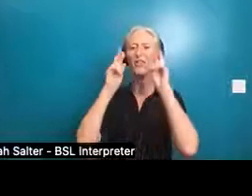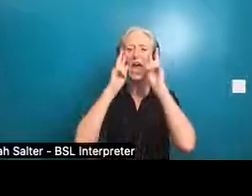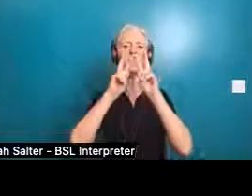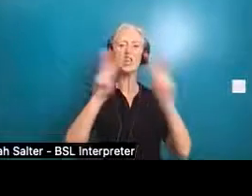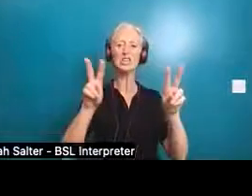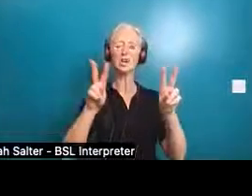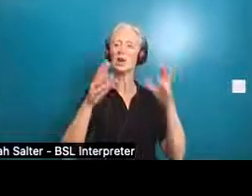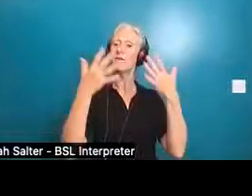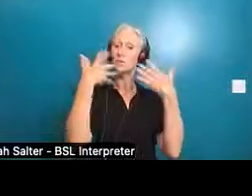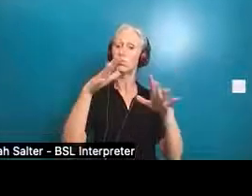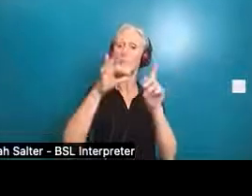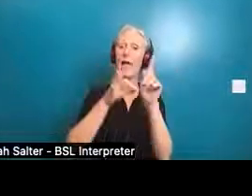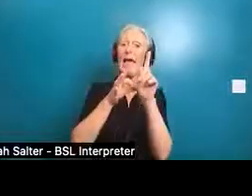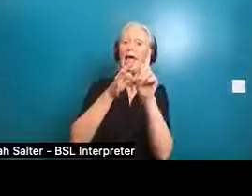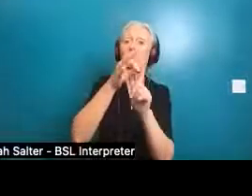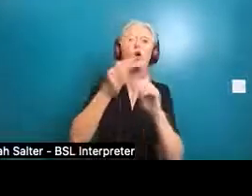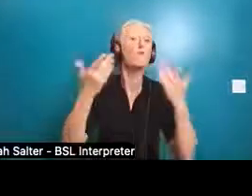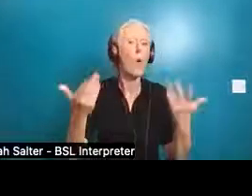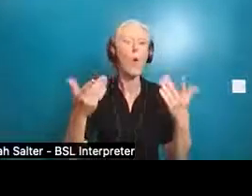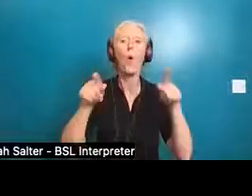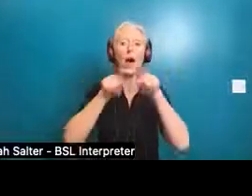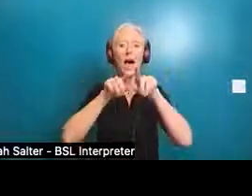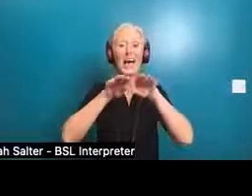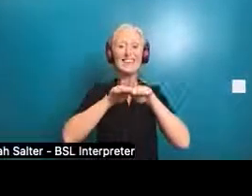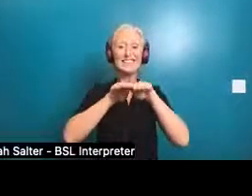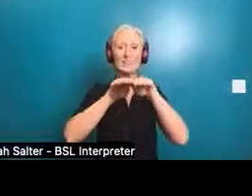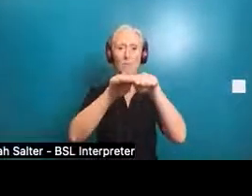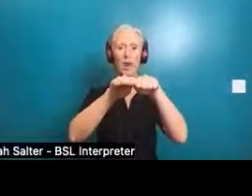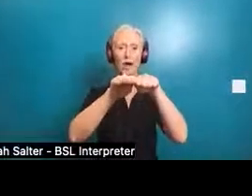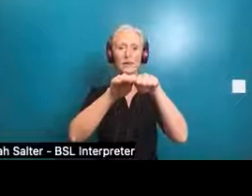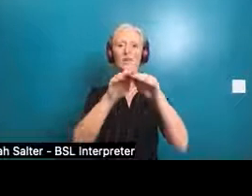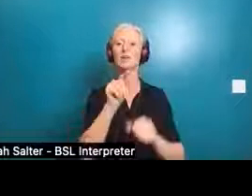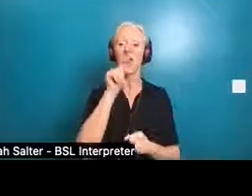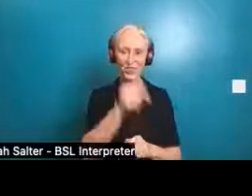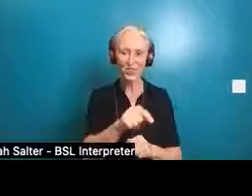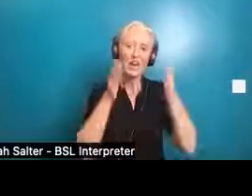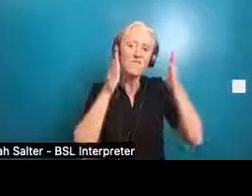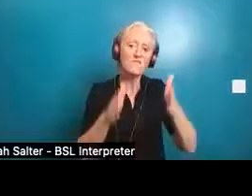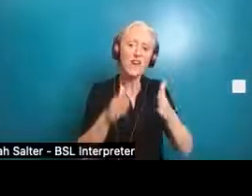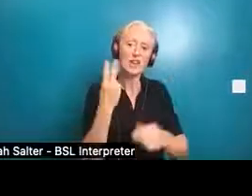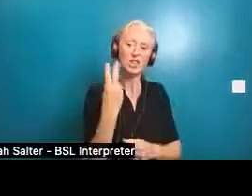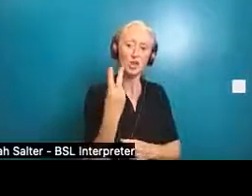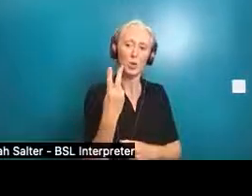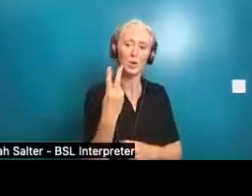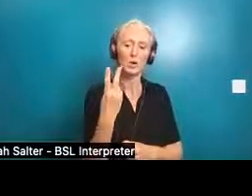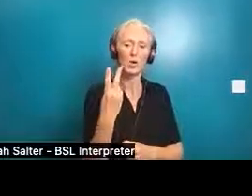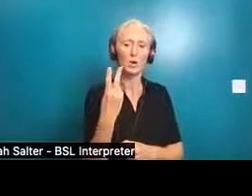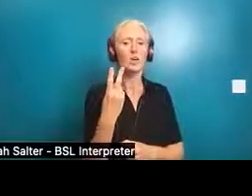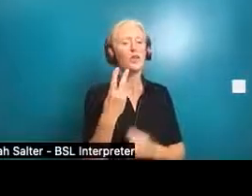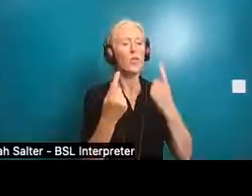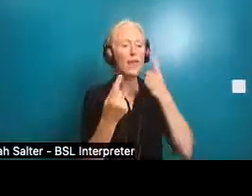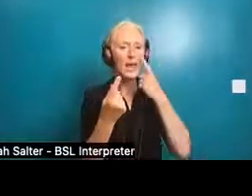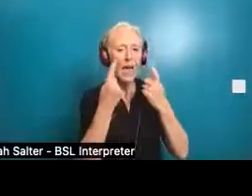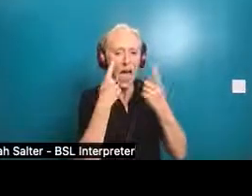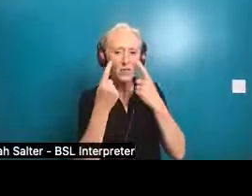if their vision was stabilized. So that's a phase 2 clinical trial. If we got evidence from the phase 2